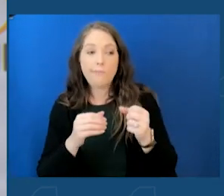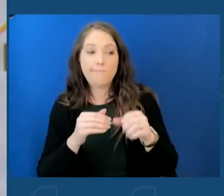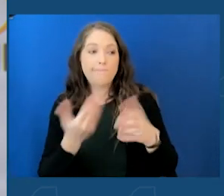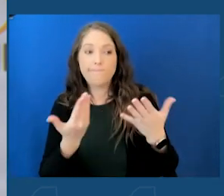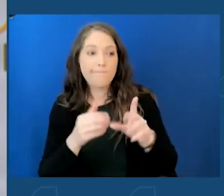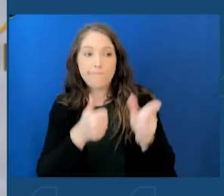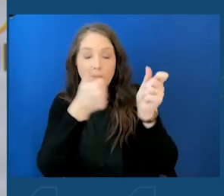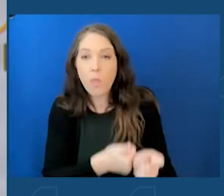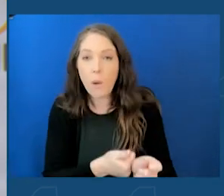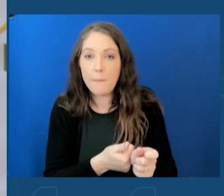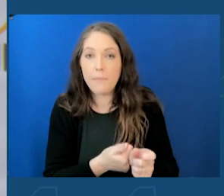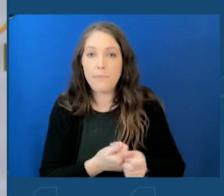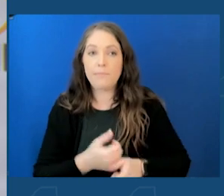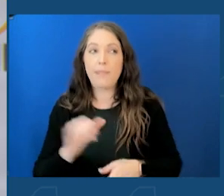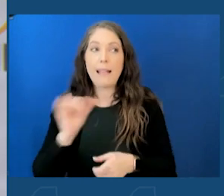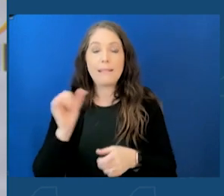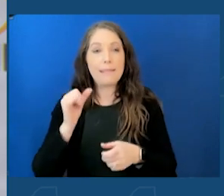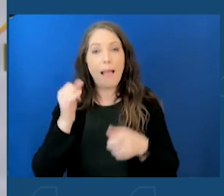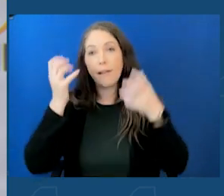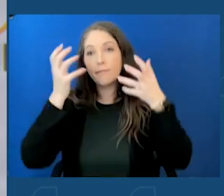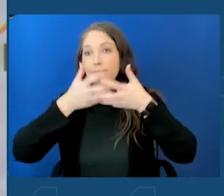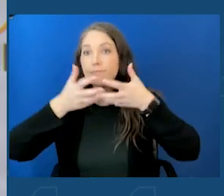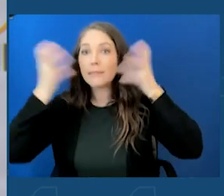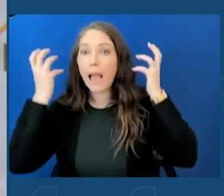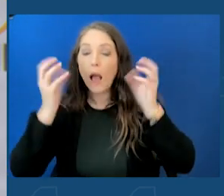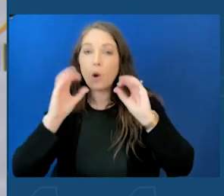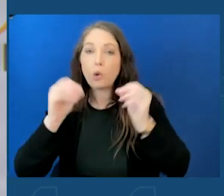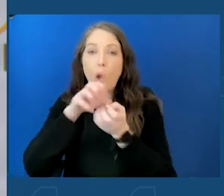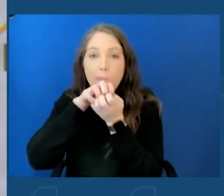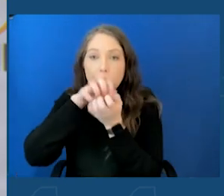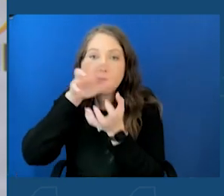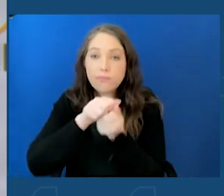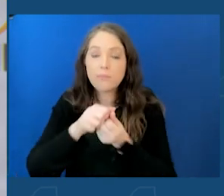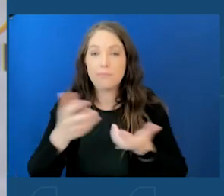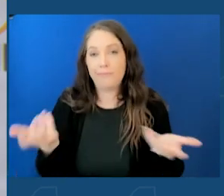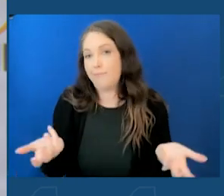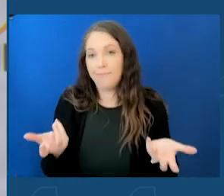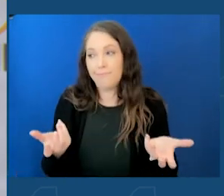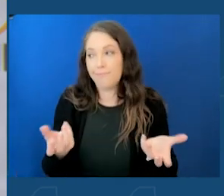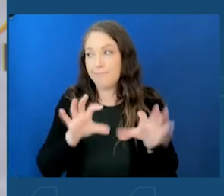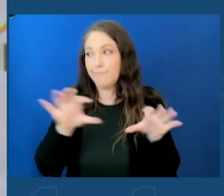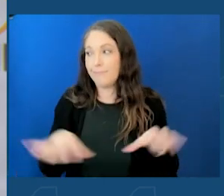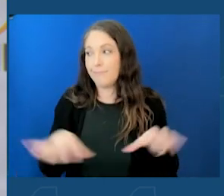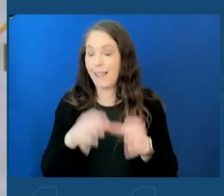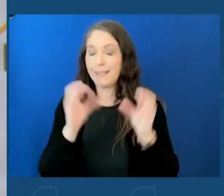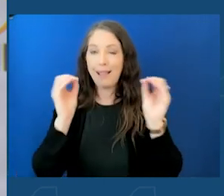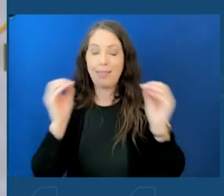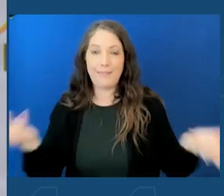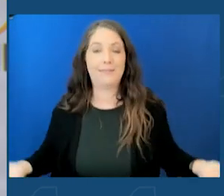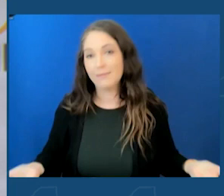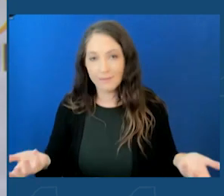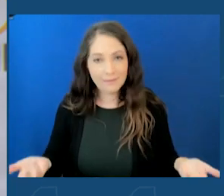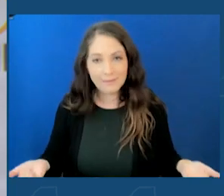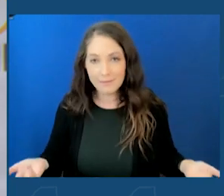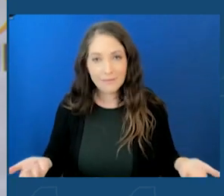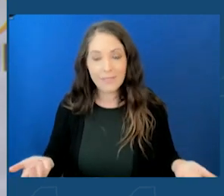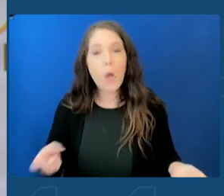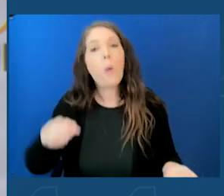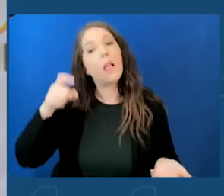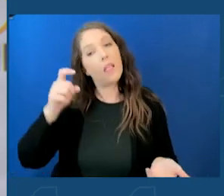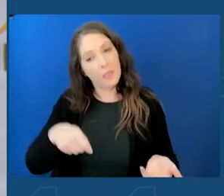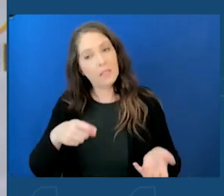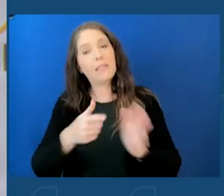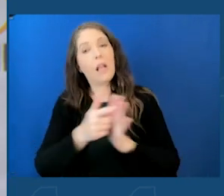toothless tiger. It doesn't do anything. So this is just a common sense way to have a requirement that they be seized when they're subject